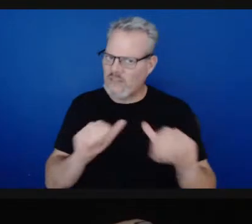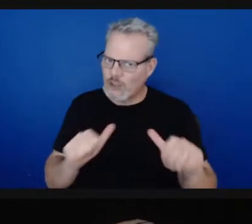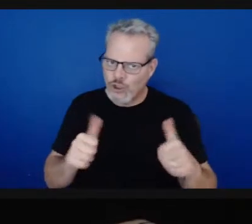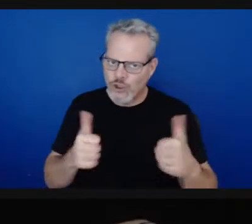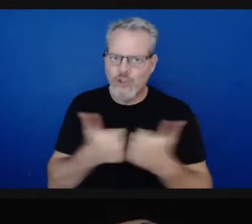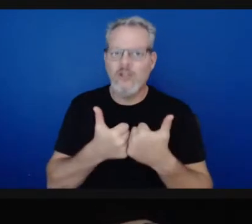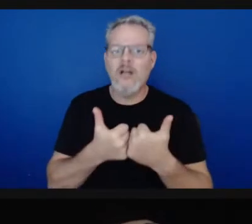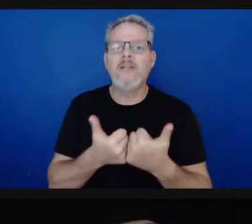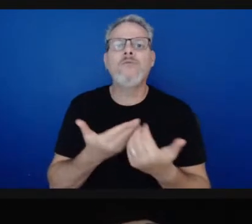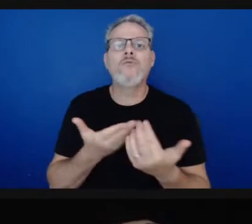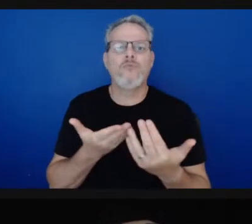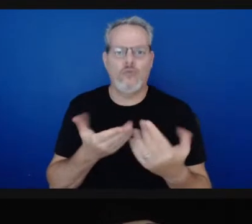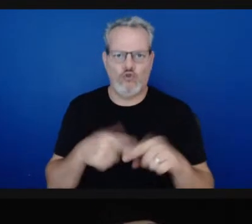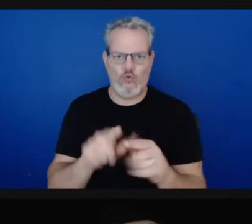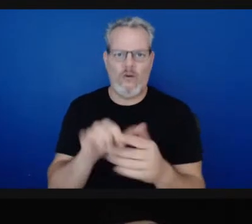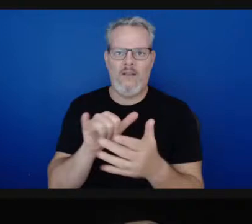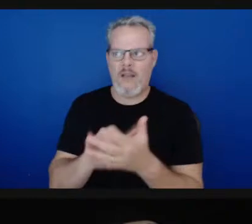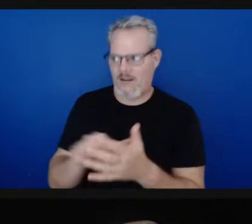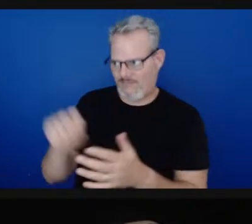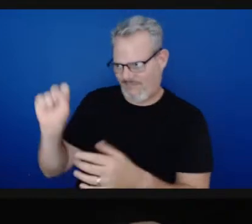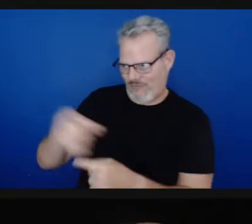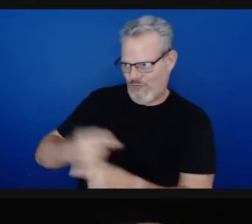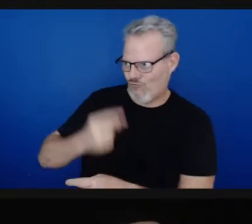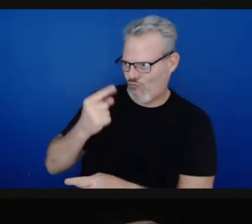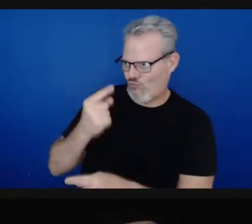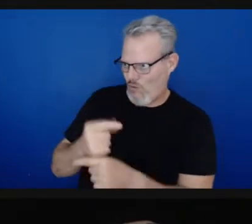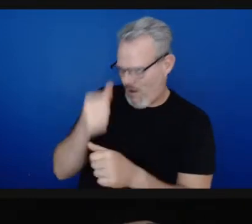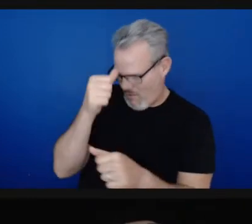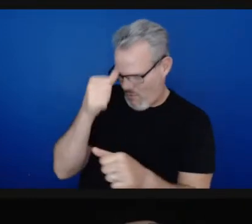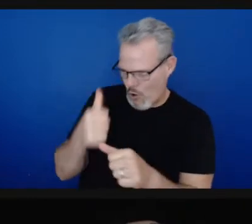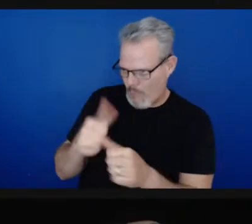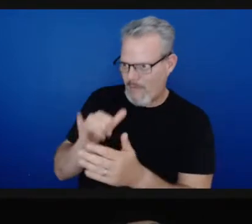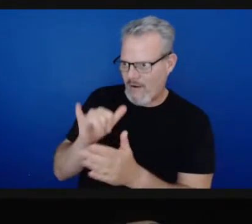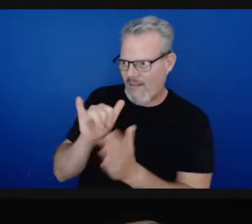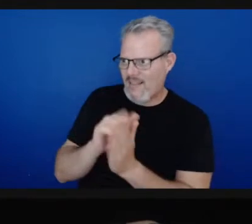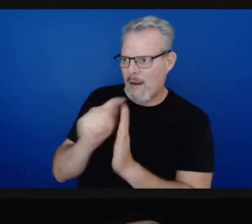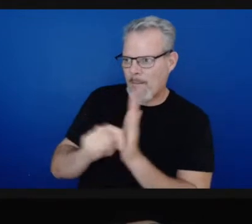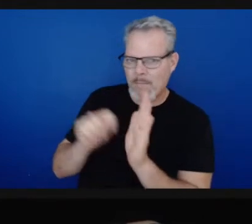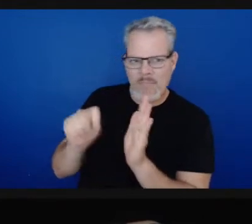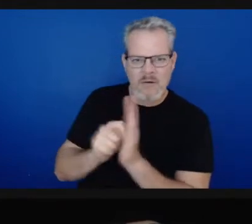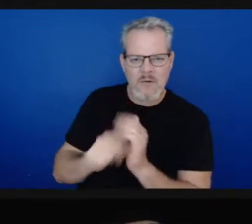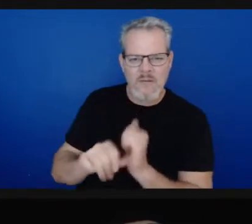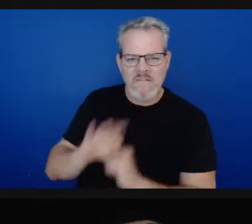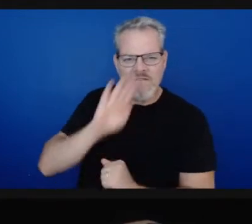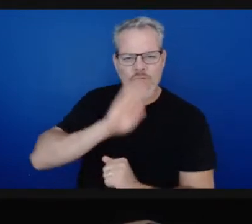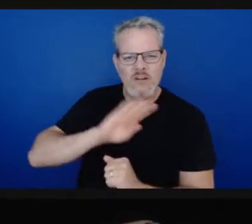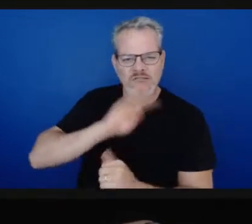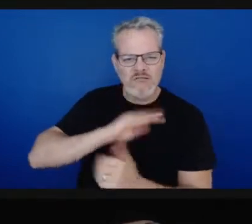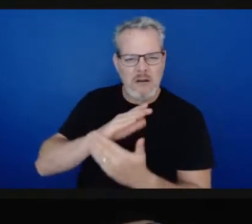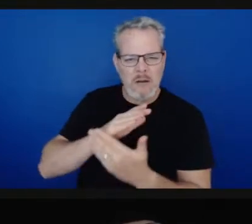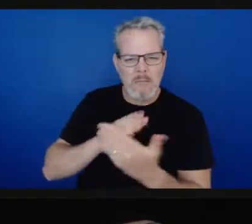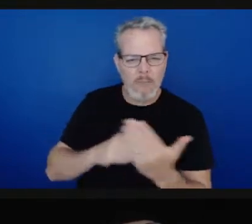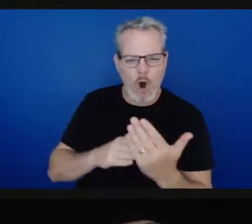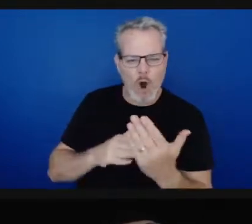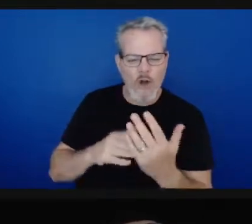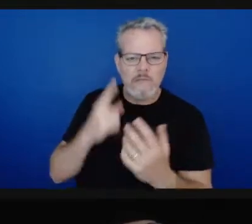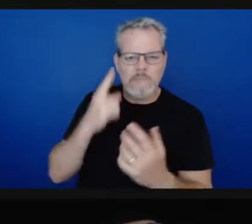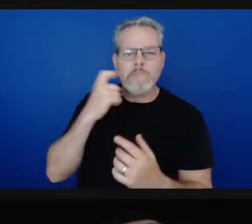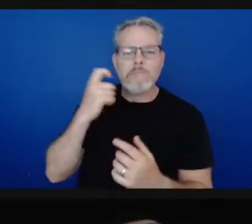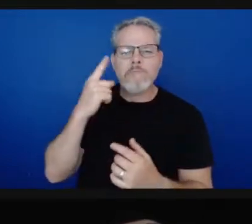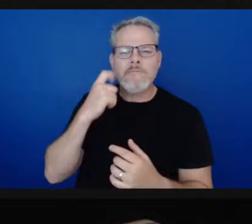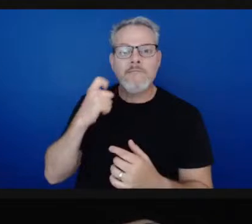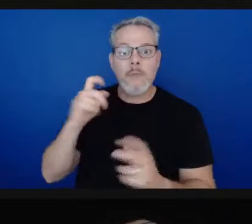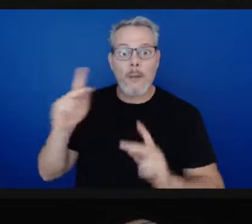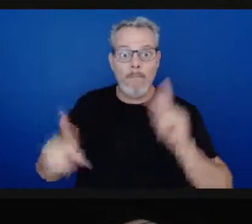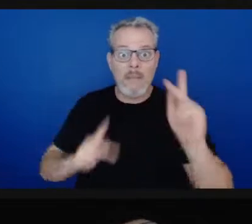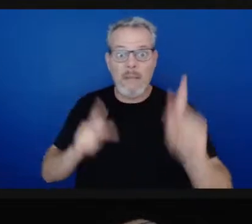eruption. And that's I remember here as well. During that period, that was the most frustrating part, was the estimations, because people would just